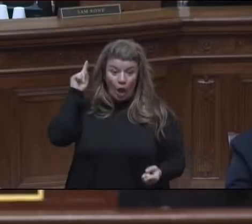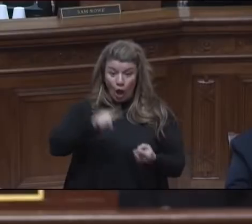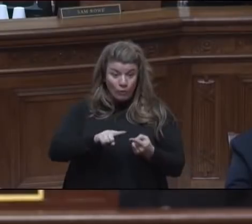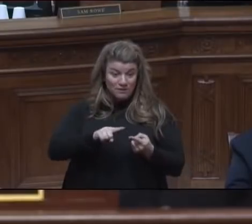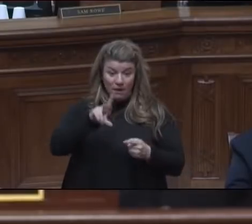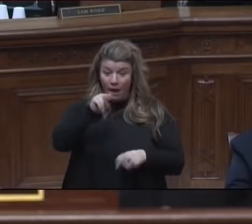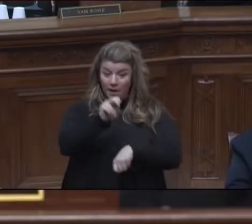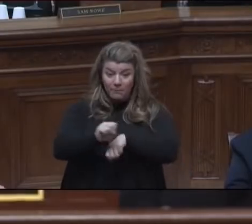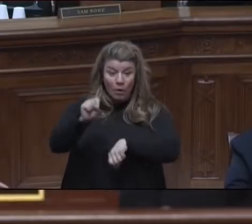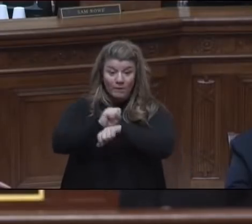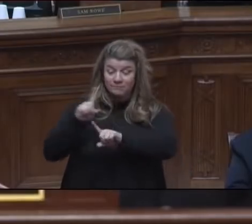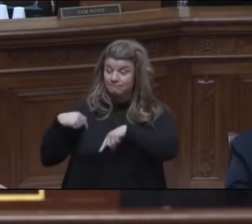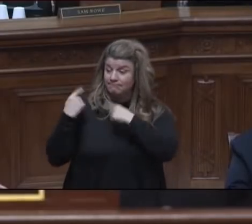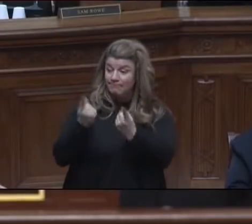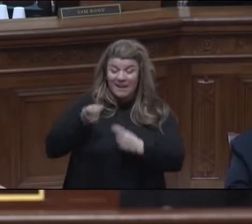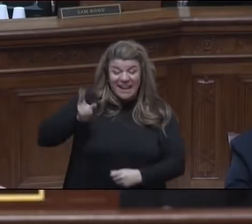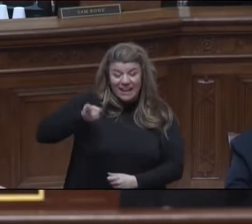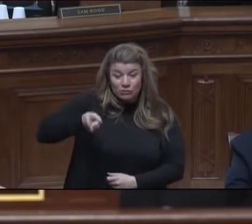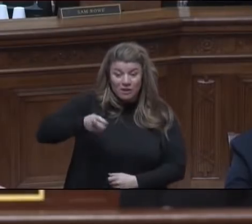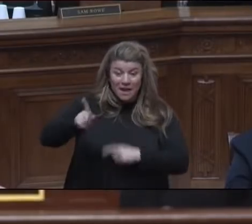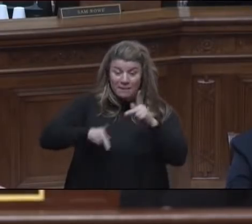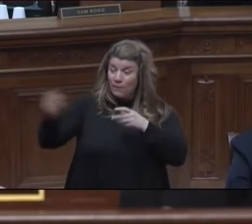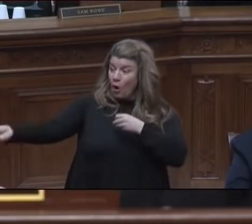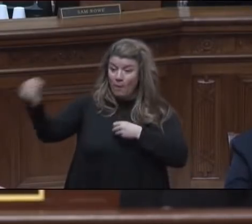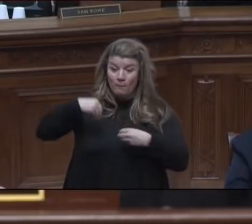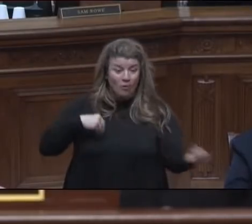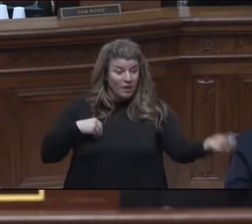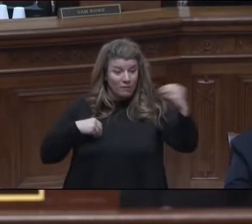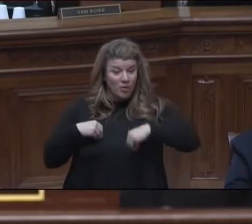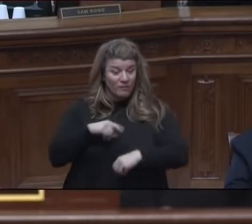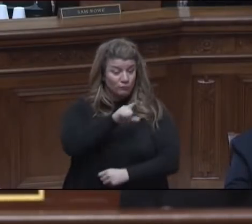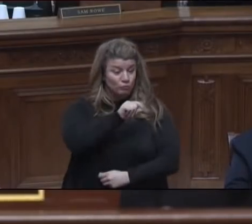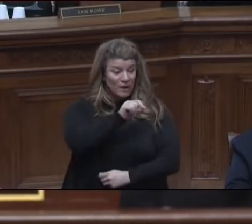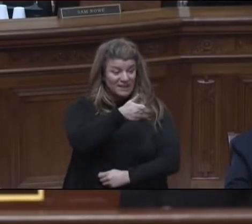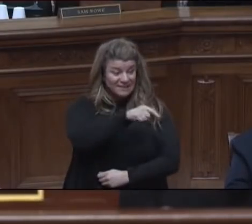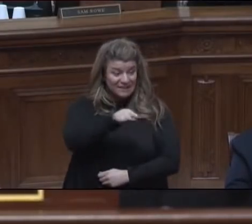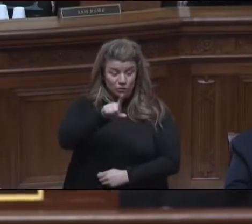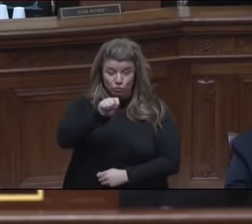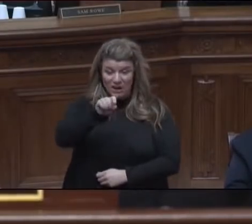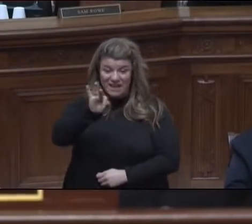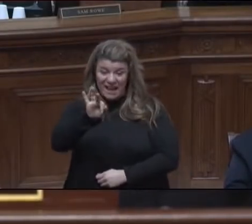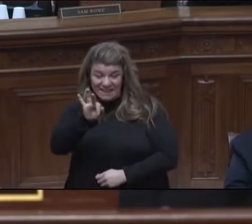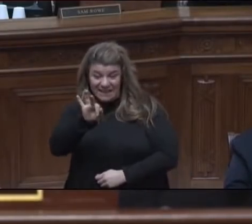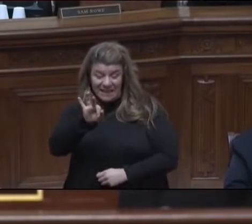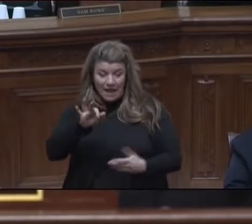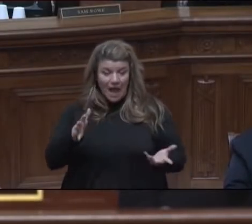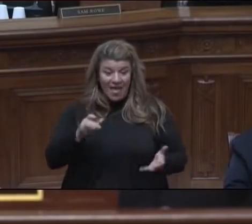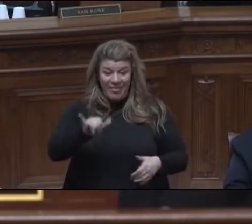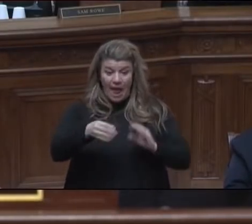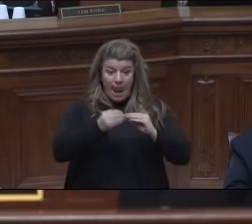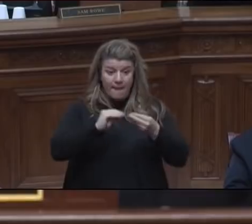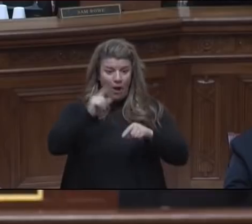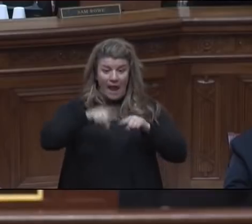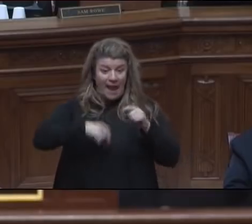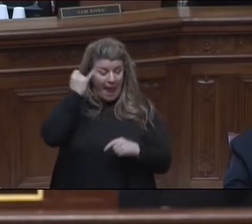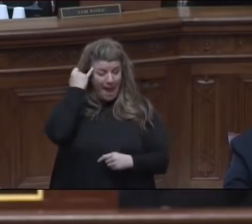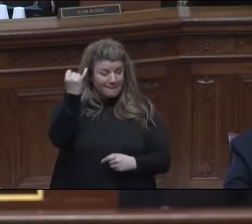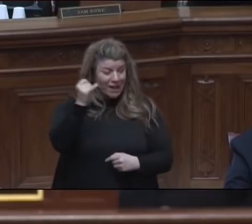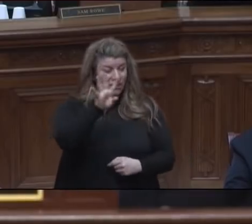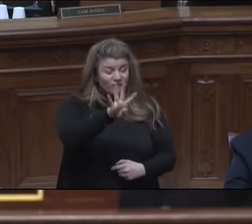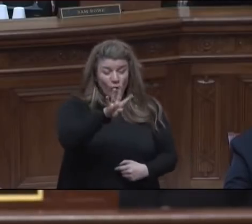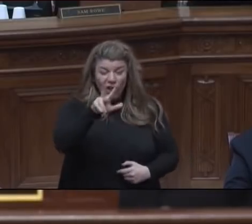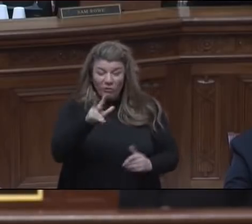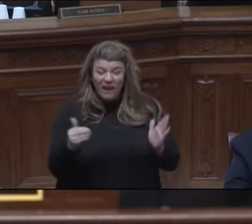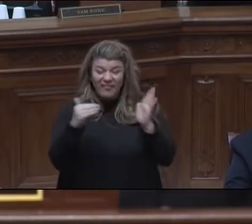in history. People are moving here from 2010 to 2019, a number that I can't imagine.